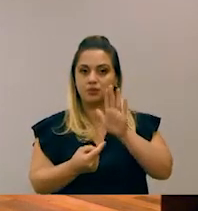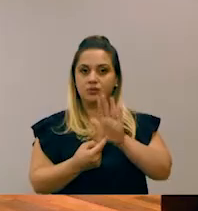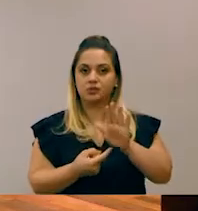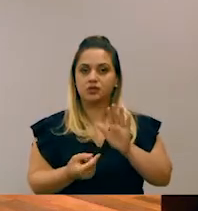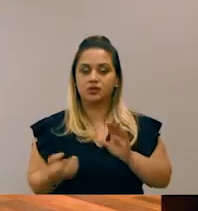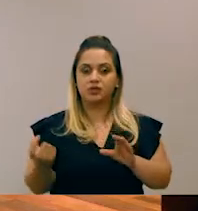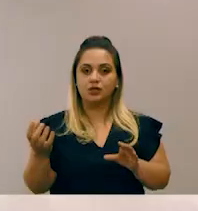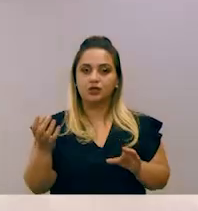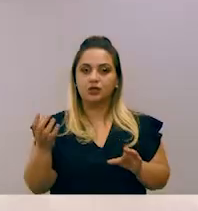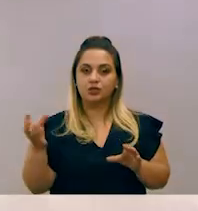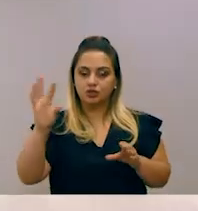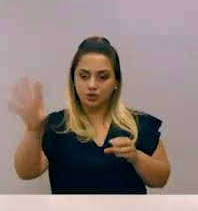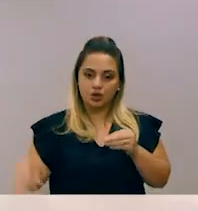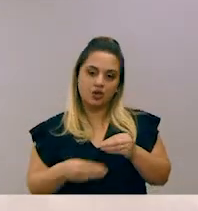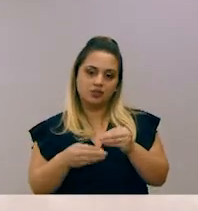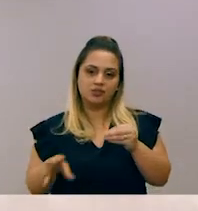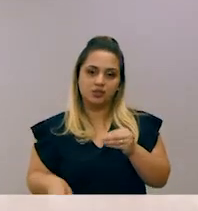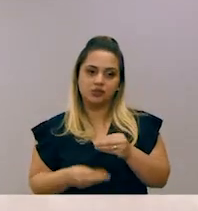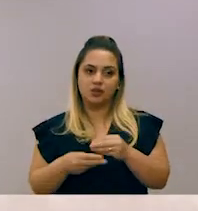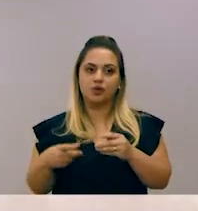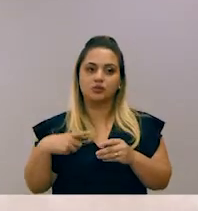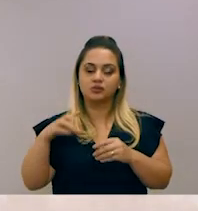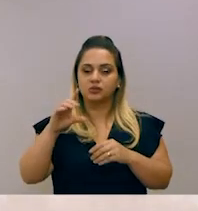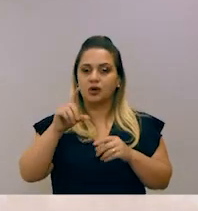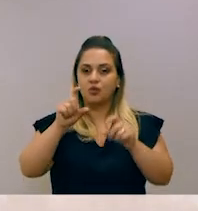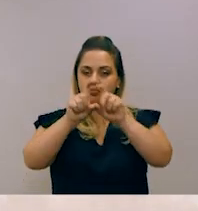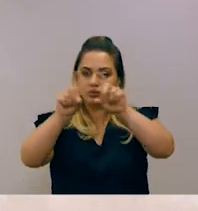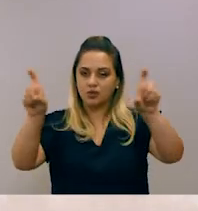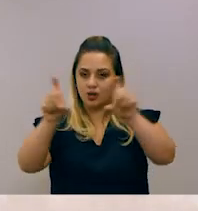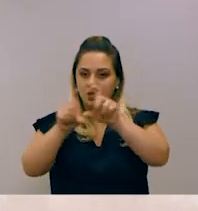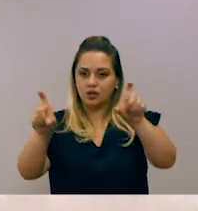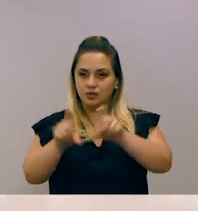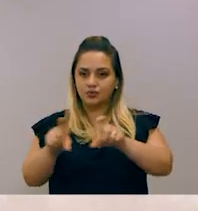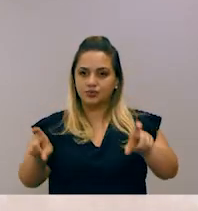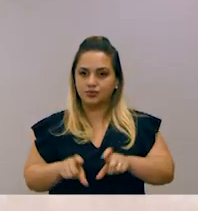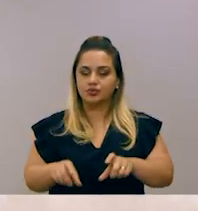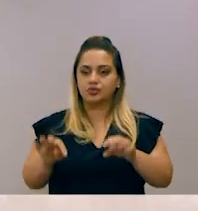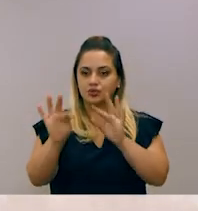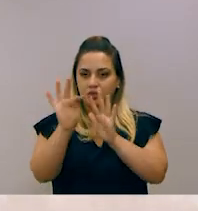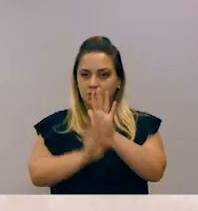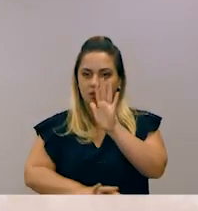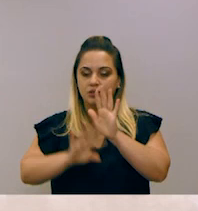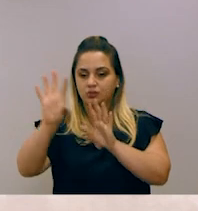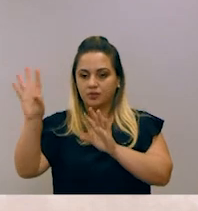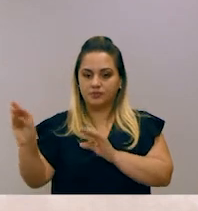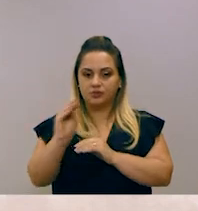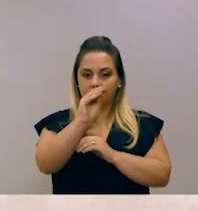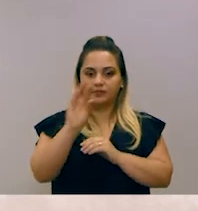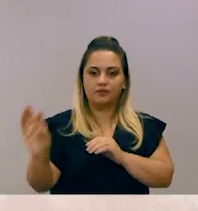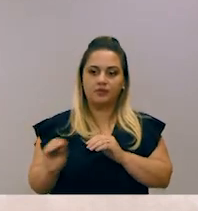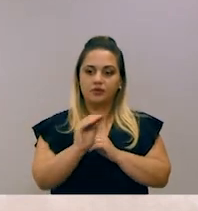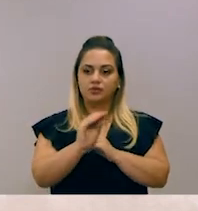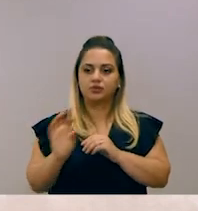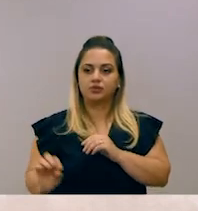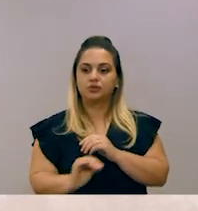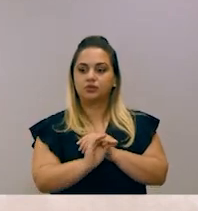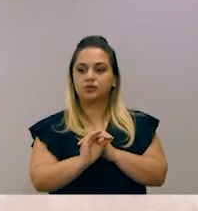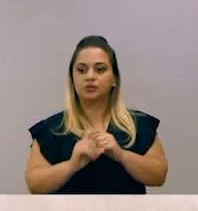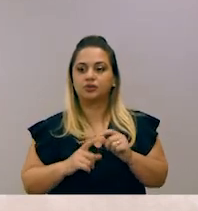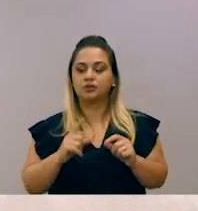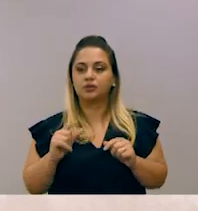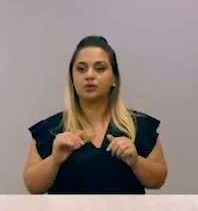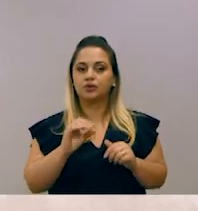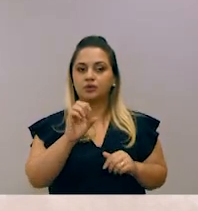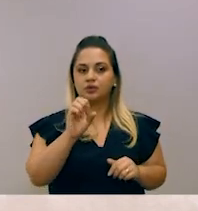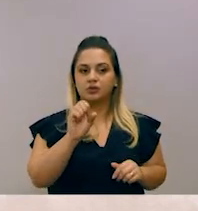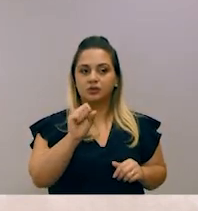call session samples. They are excerpts of text that are labeled in categories